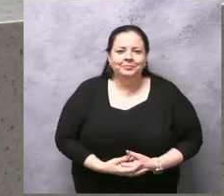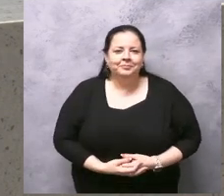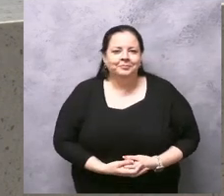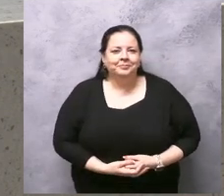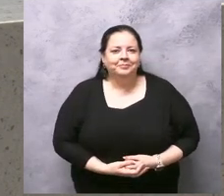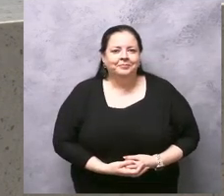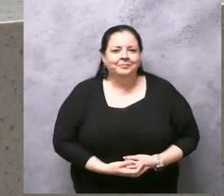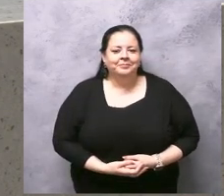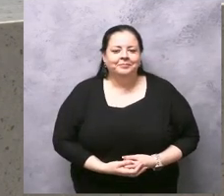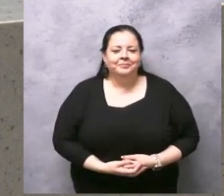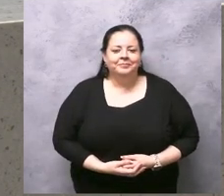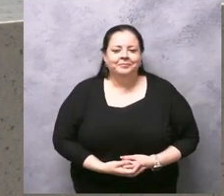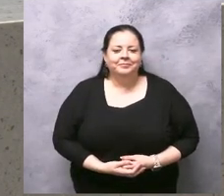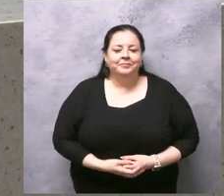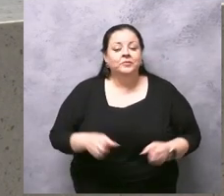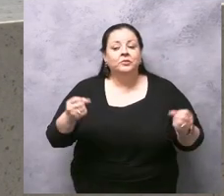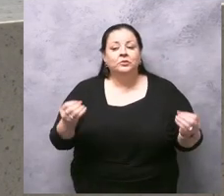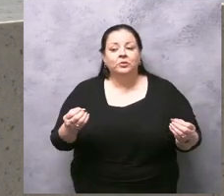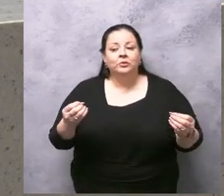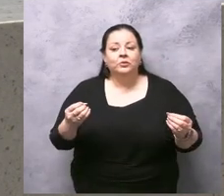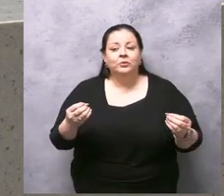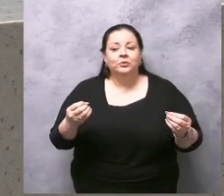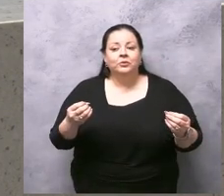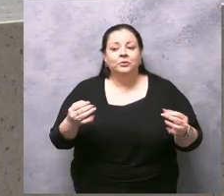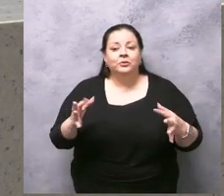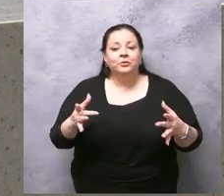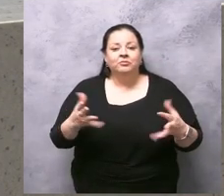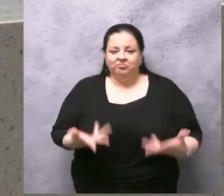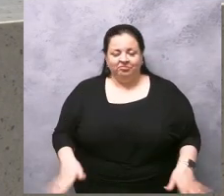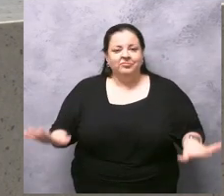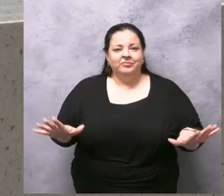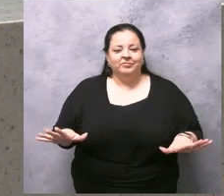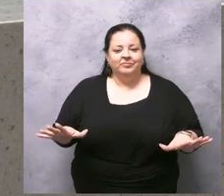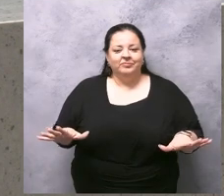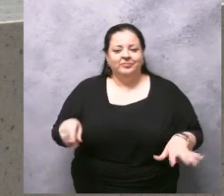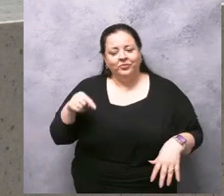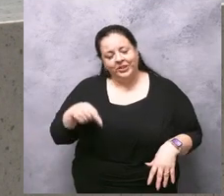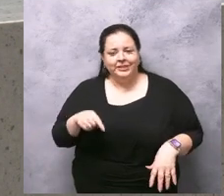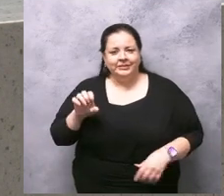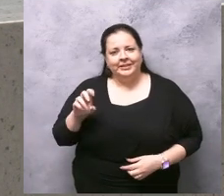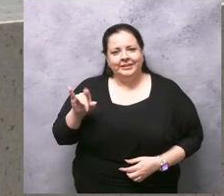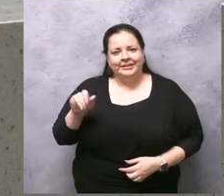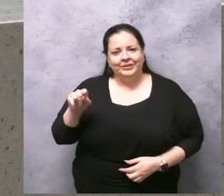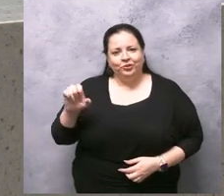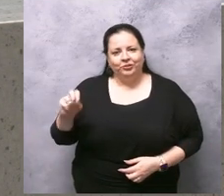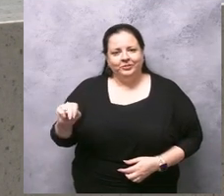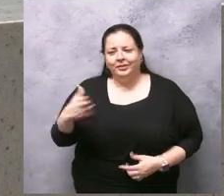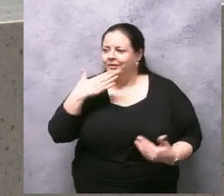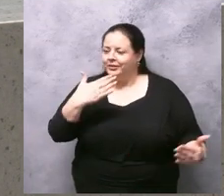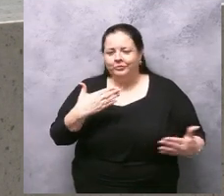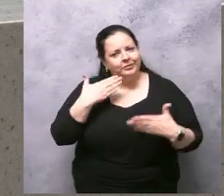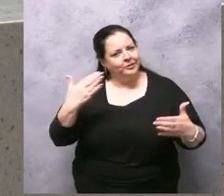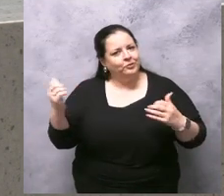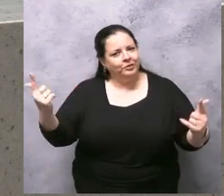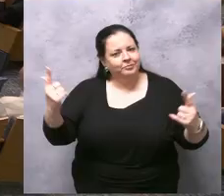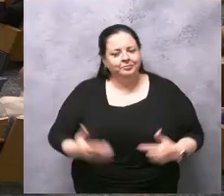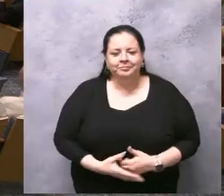So that's it for this edition. So thank you. Thank you all.